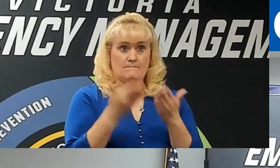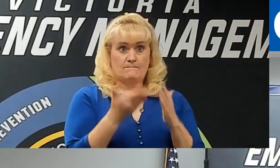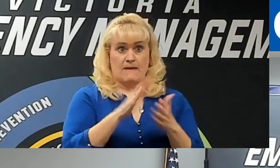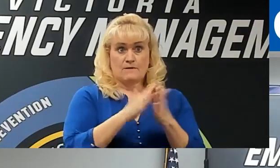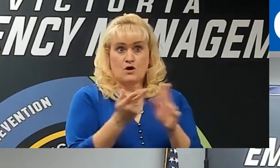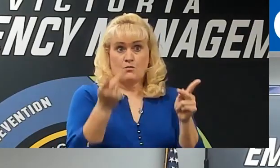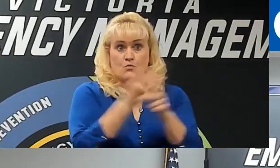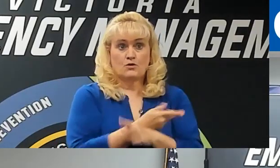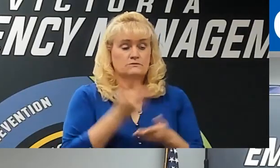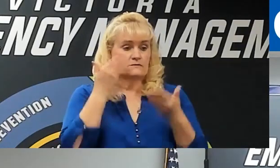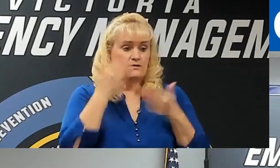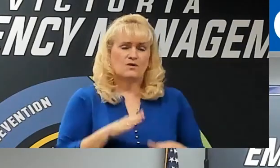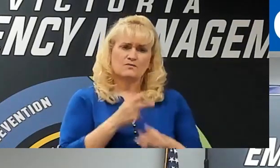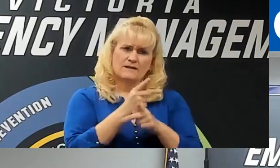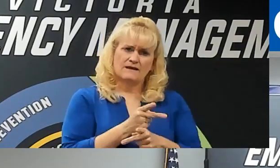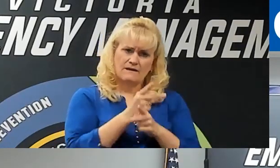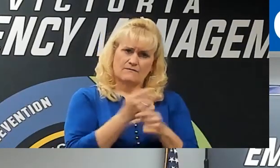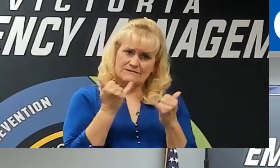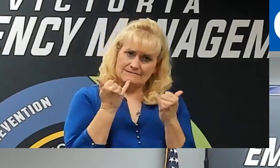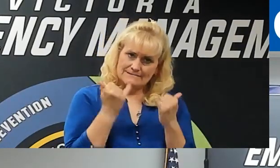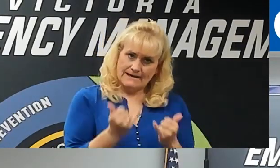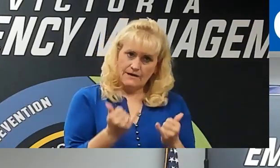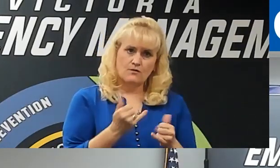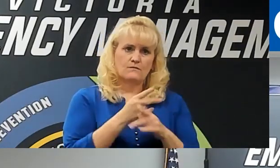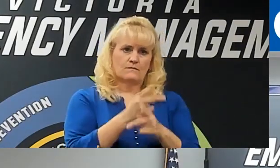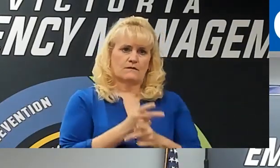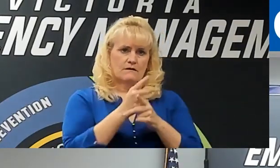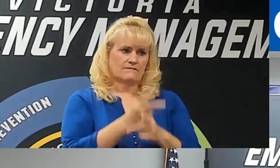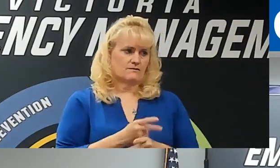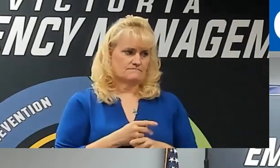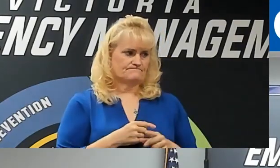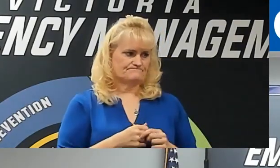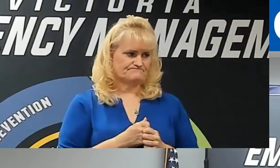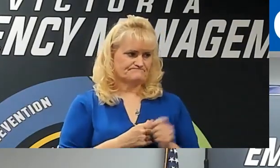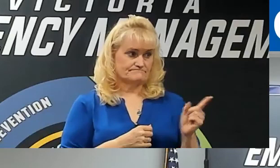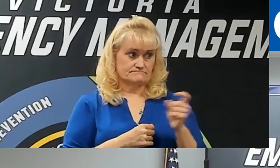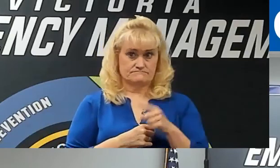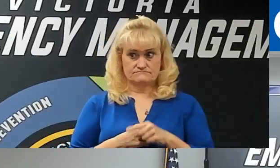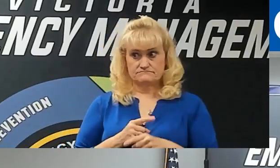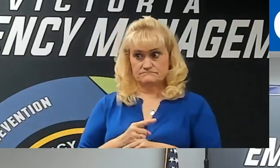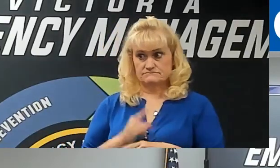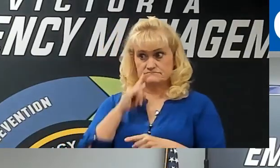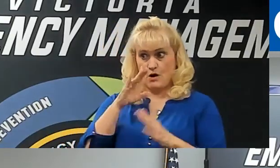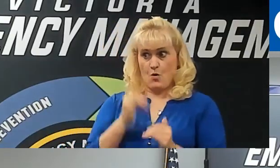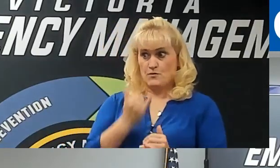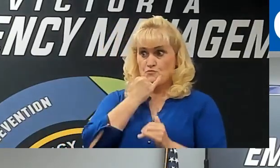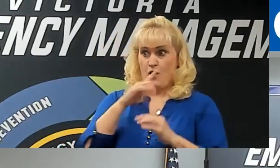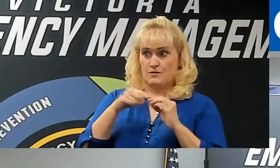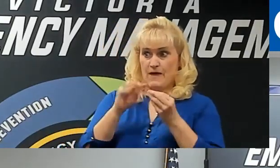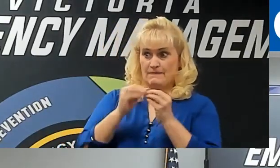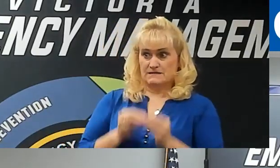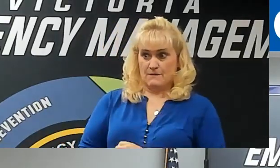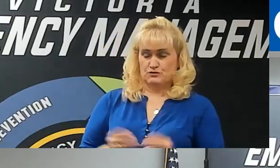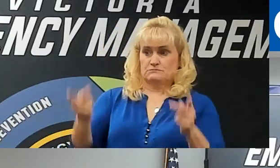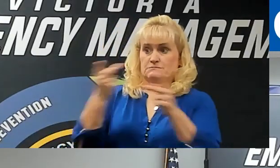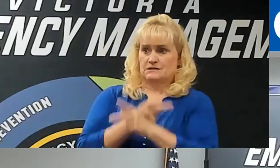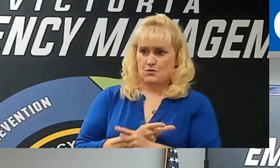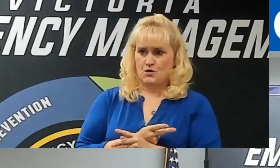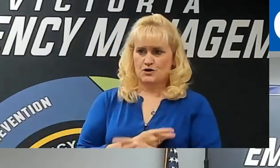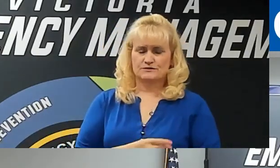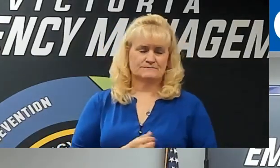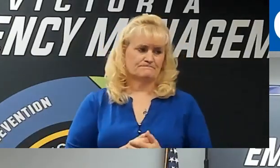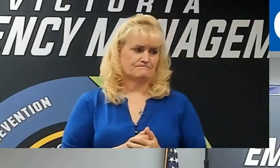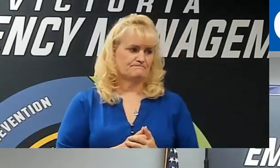So let's be careful out there. All right. I hope you're wrong about that, by the way. I hope I am too, yeah. I was hoping I was wrong about this one,